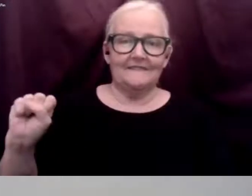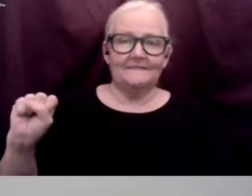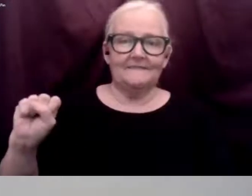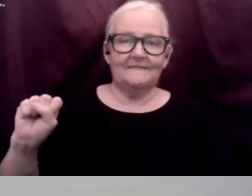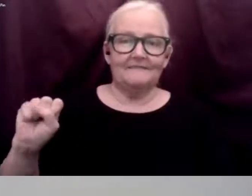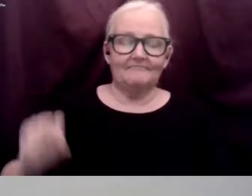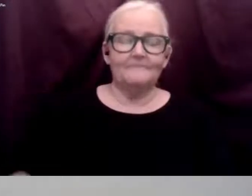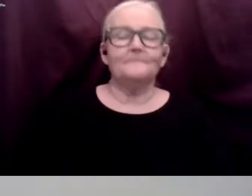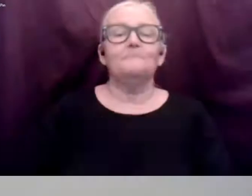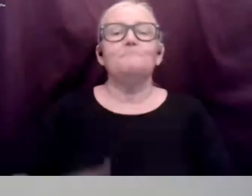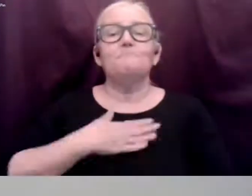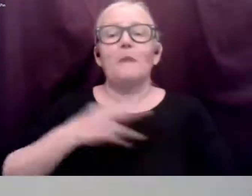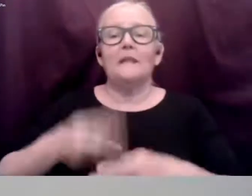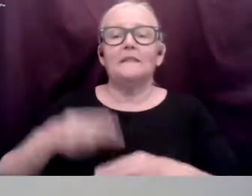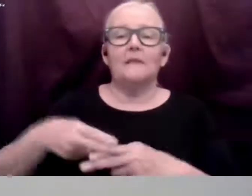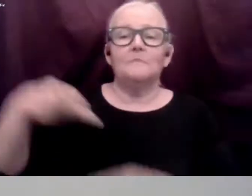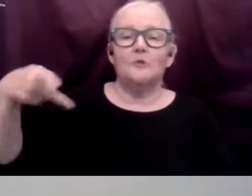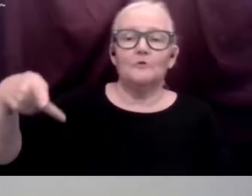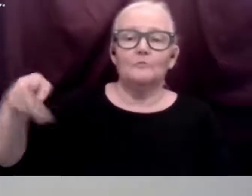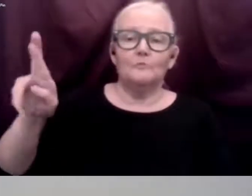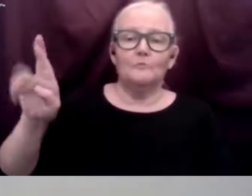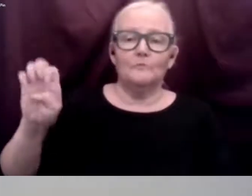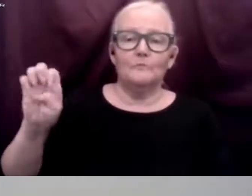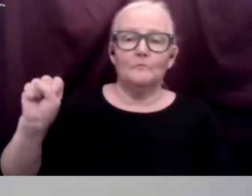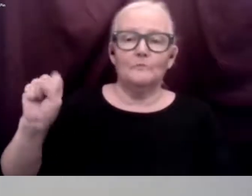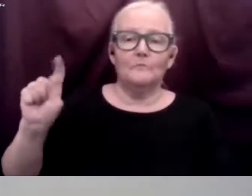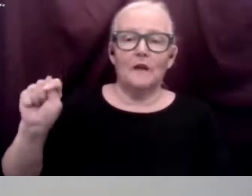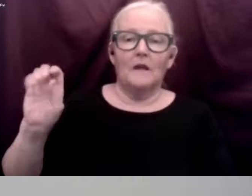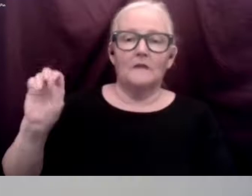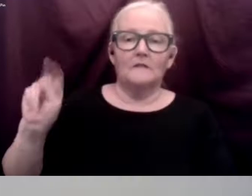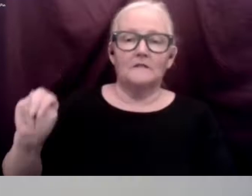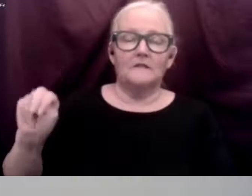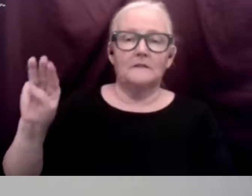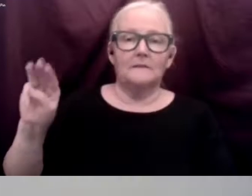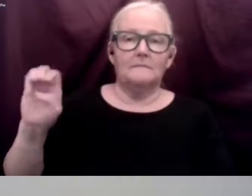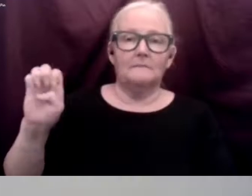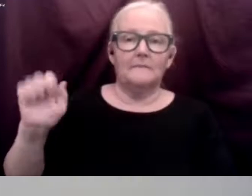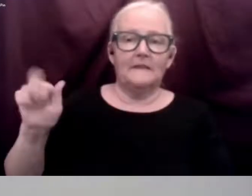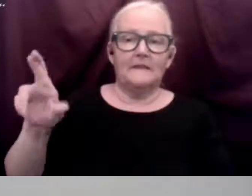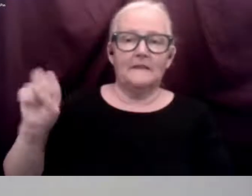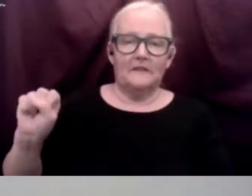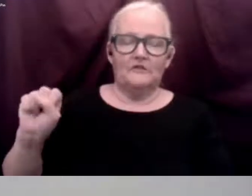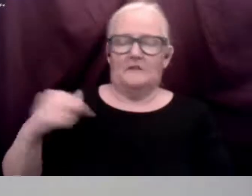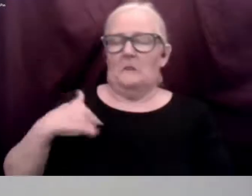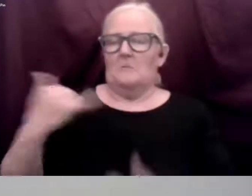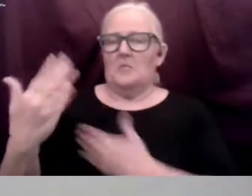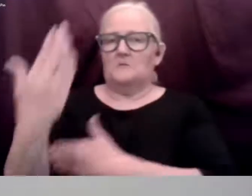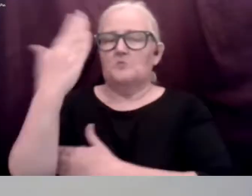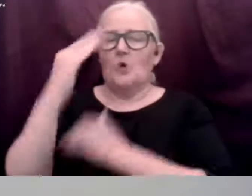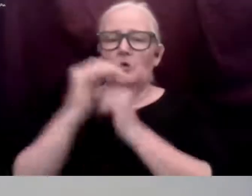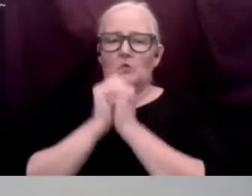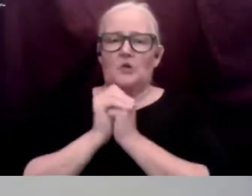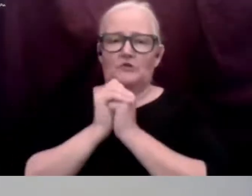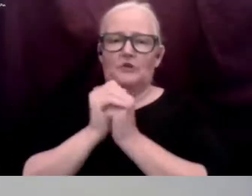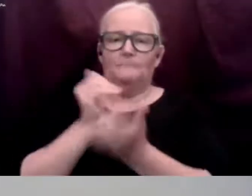Preston Mears, and I am this morning's worship associate, and my pronouns are he and